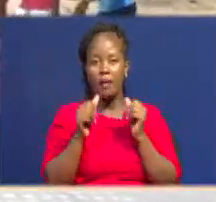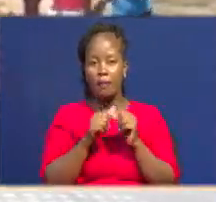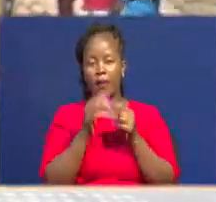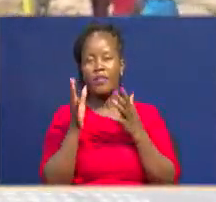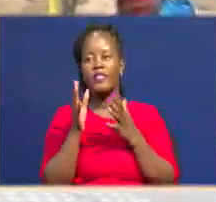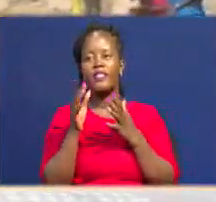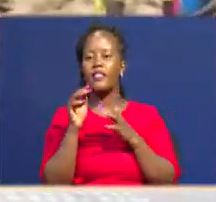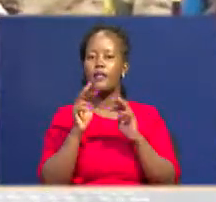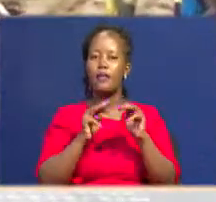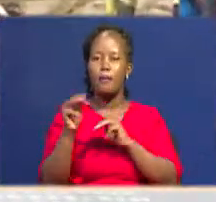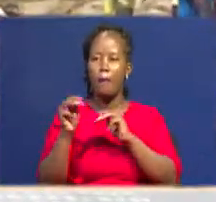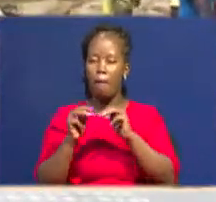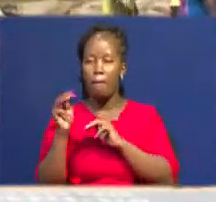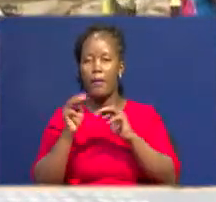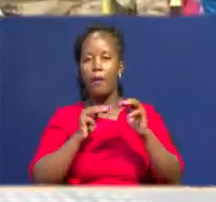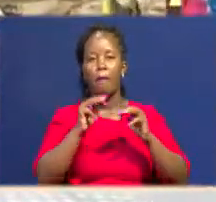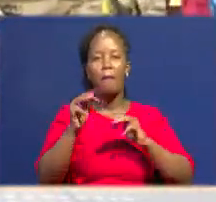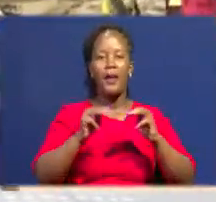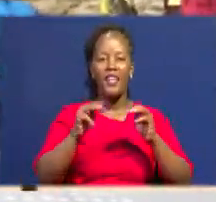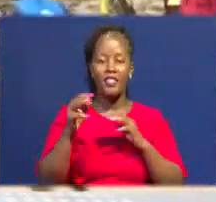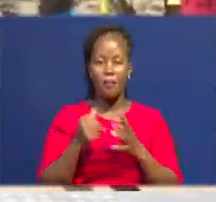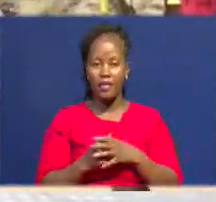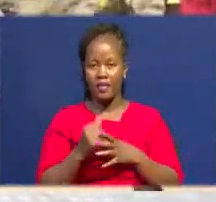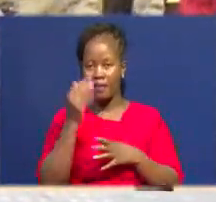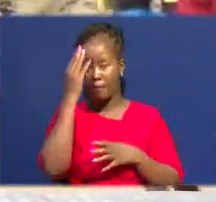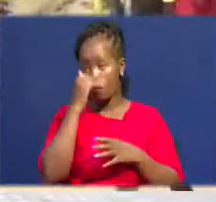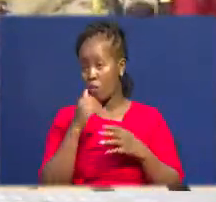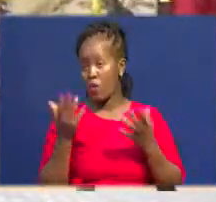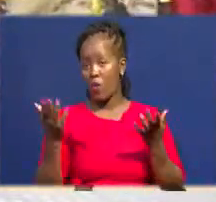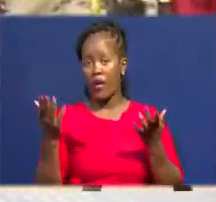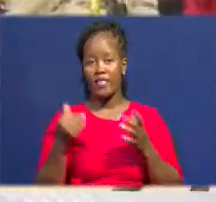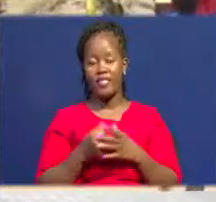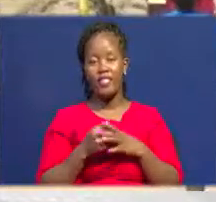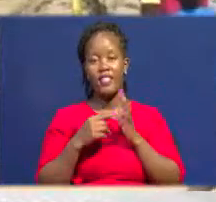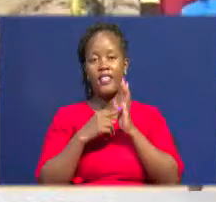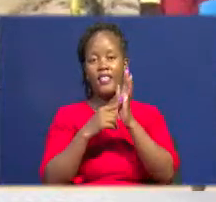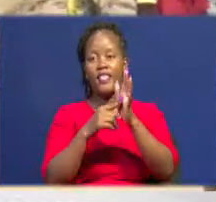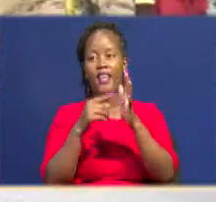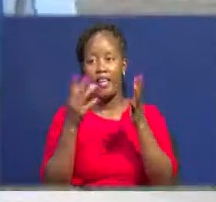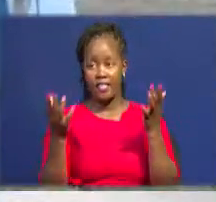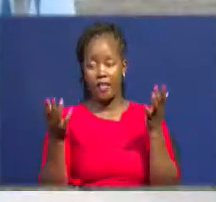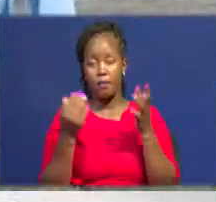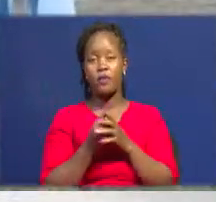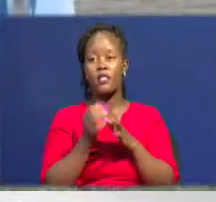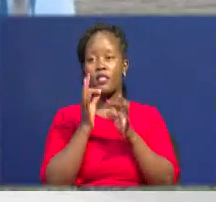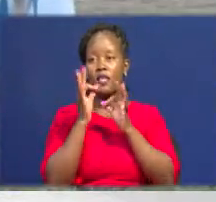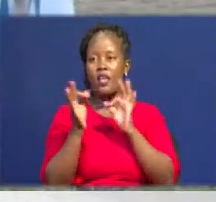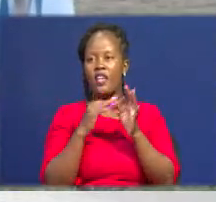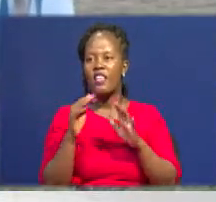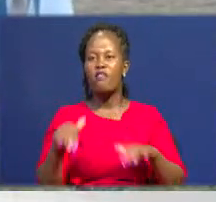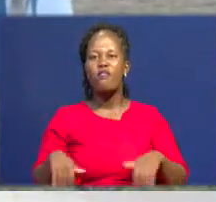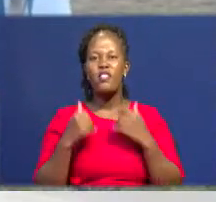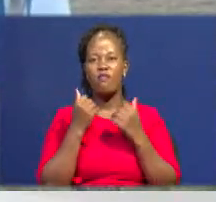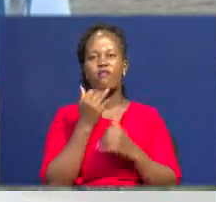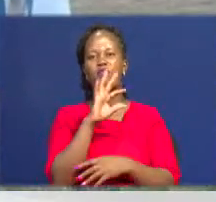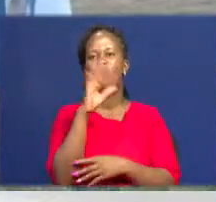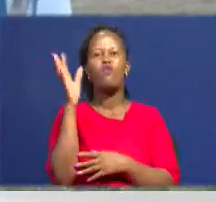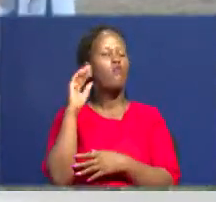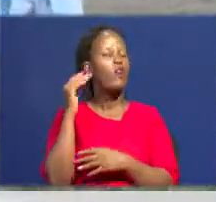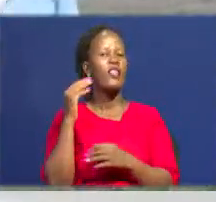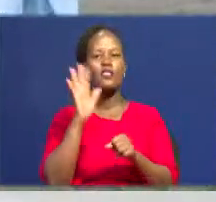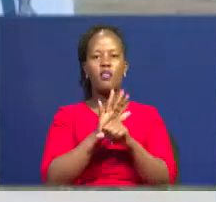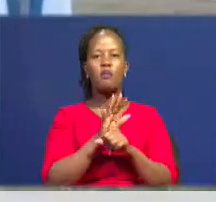management, because they say you can, for example, if I leave in a forest for a long time, at times I get too familiar with